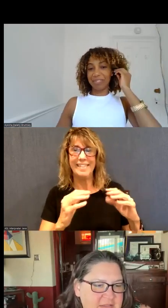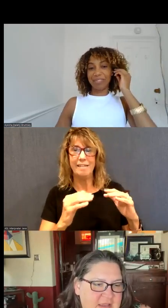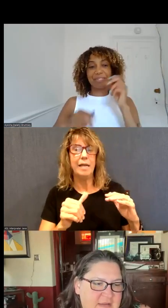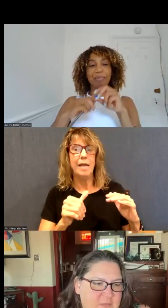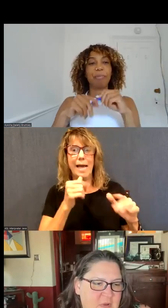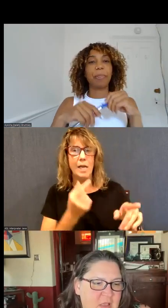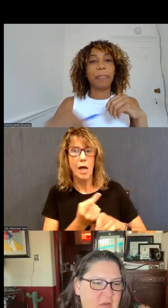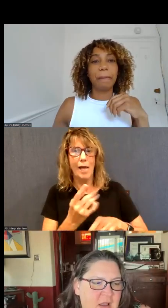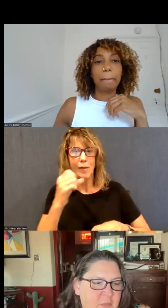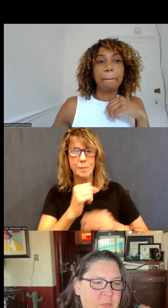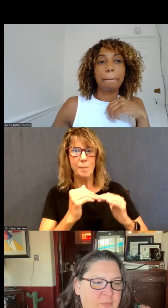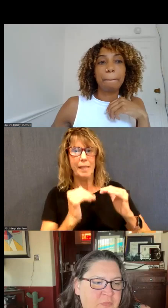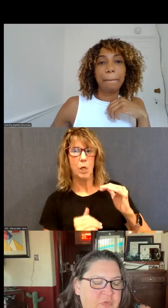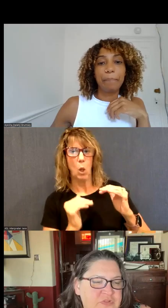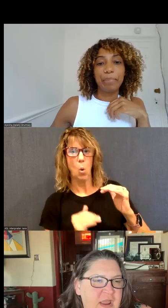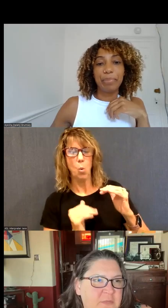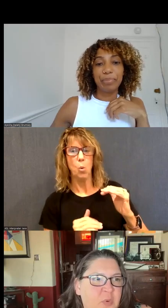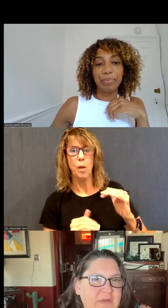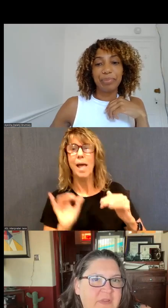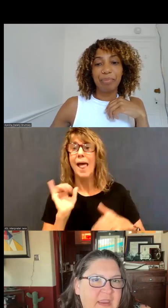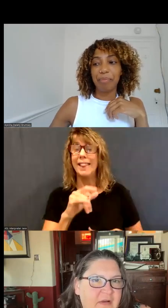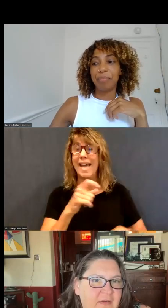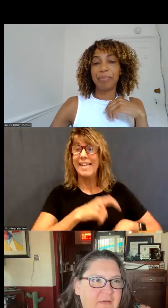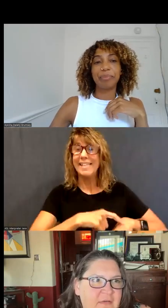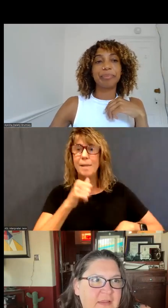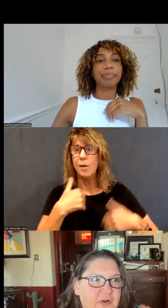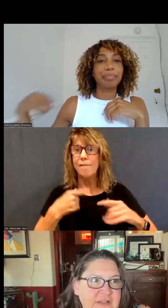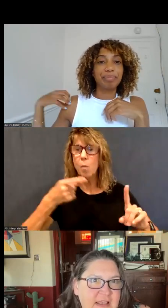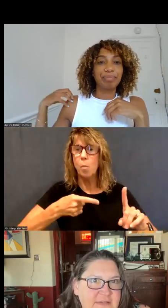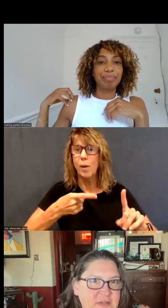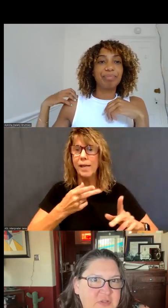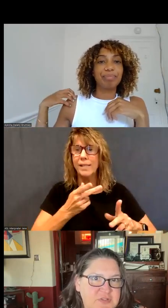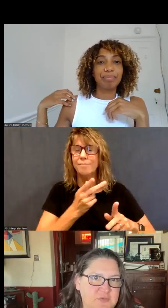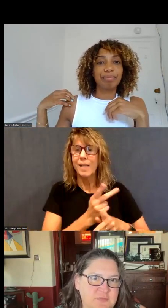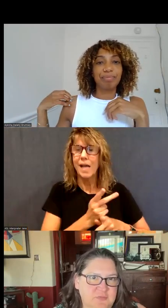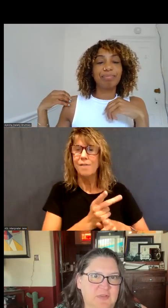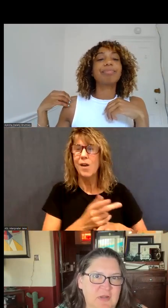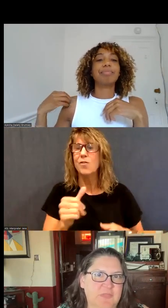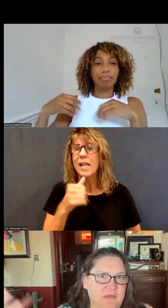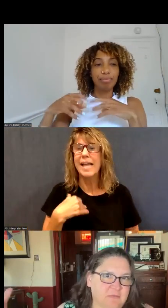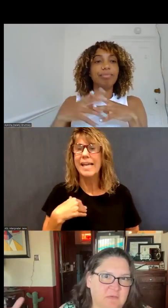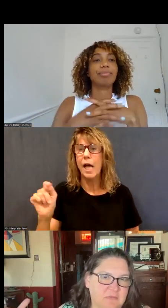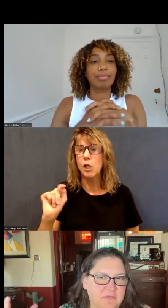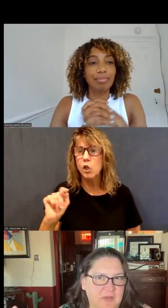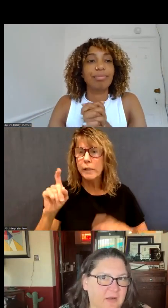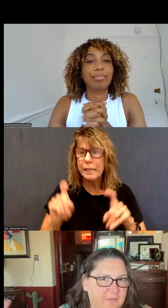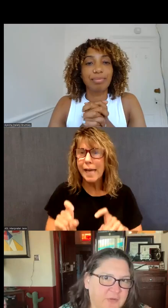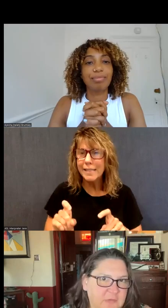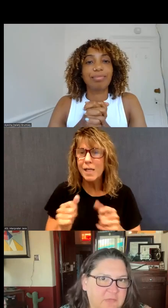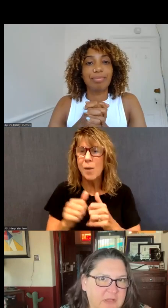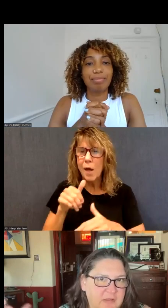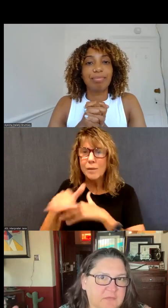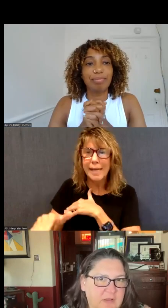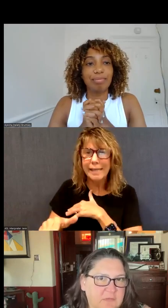at that time, there's not a point of care like urine test that you can do, without sending it